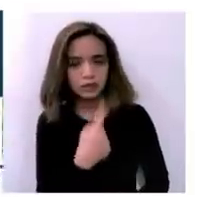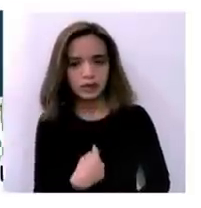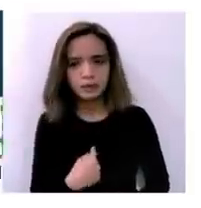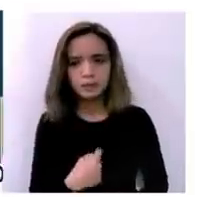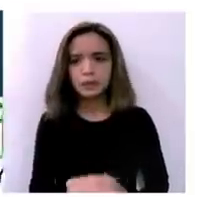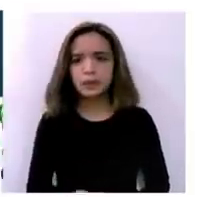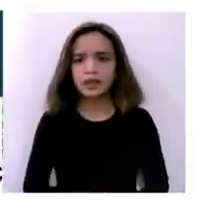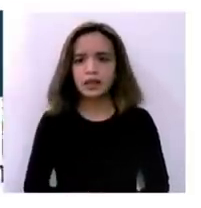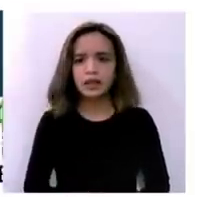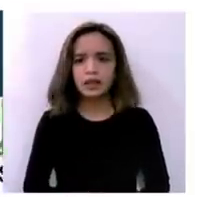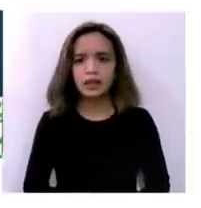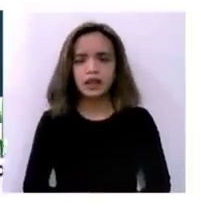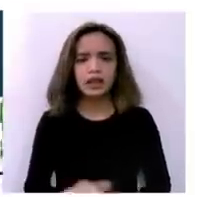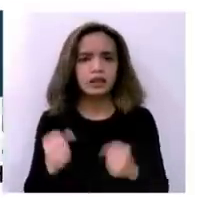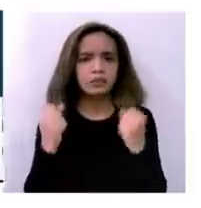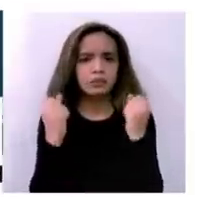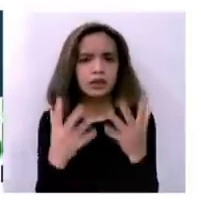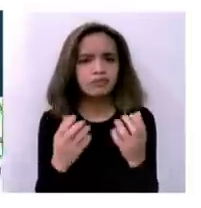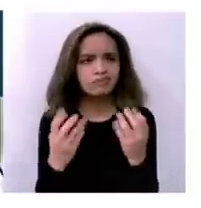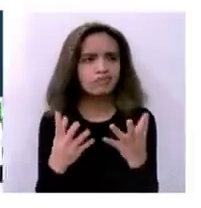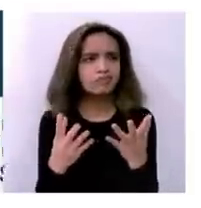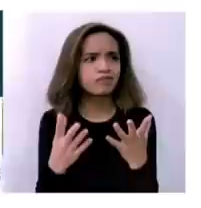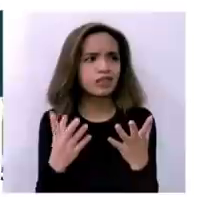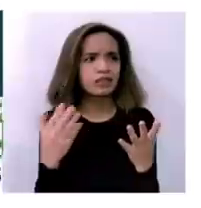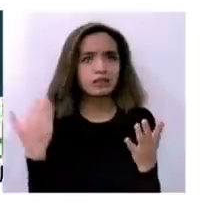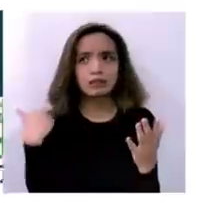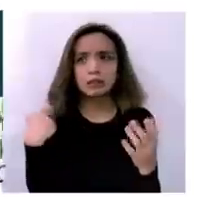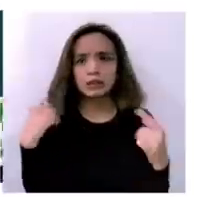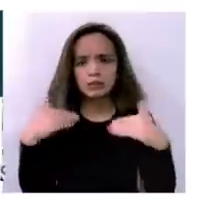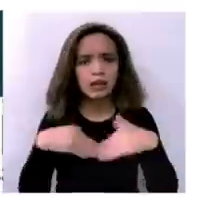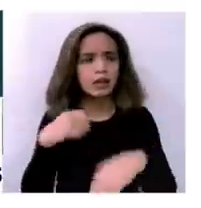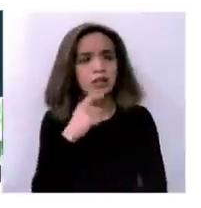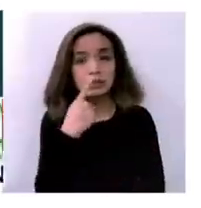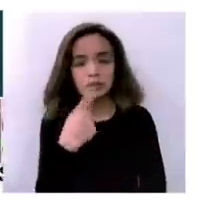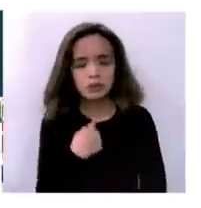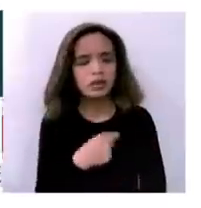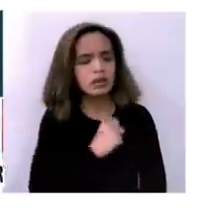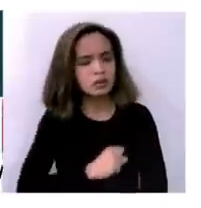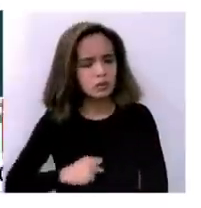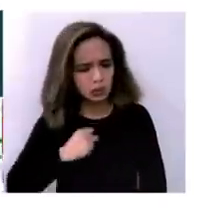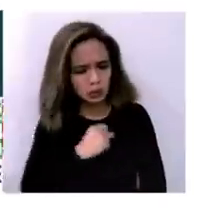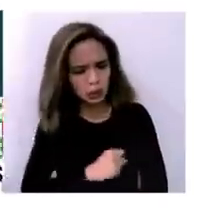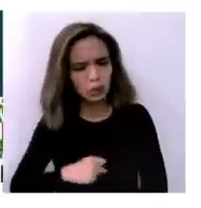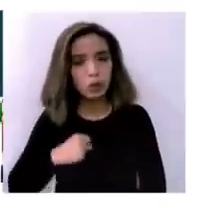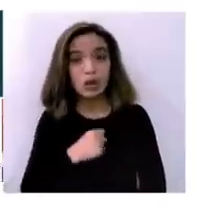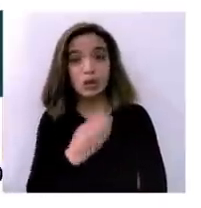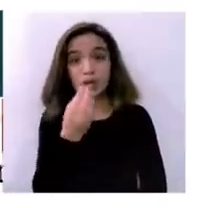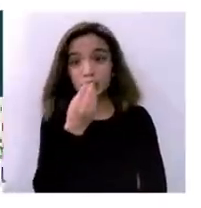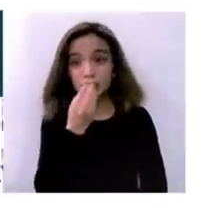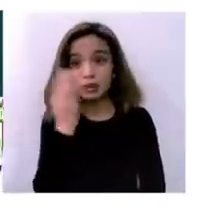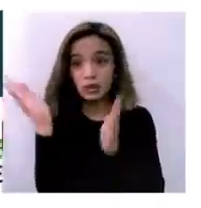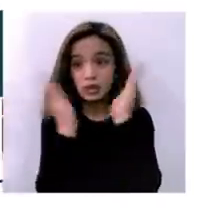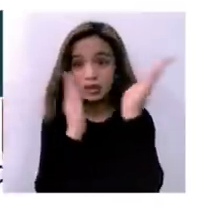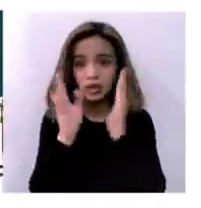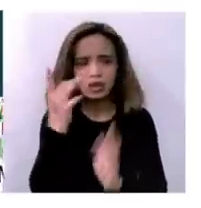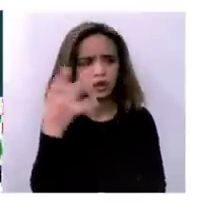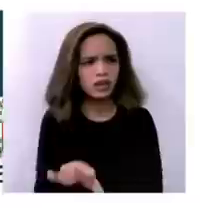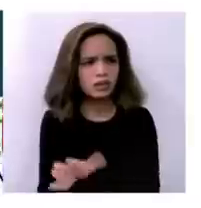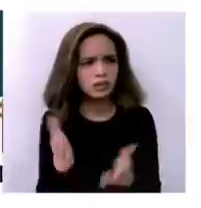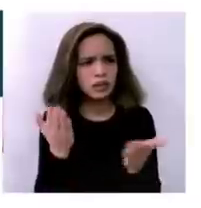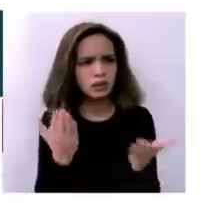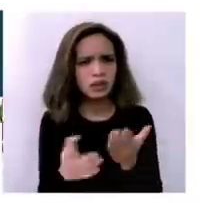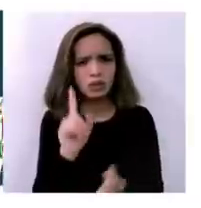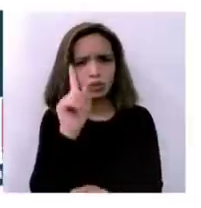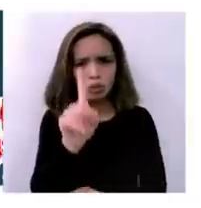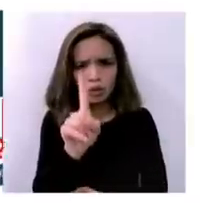he hasn't seen many of us. So sabi niya, pasensya na with the food that they served. They served only one